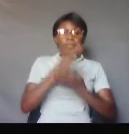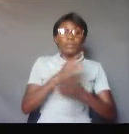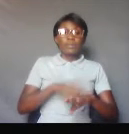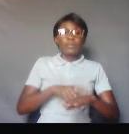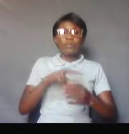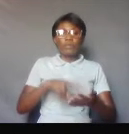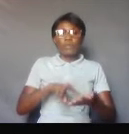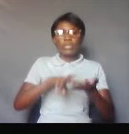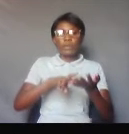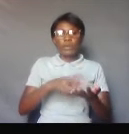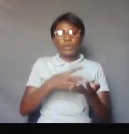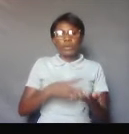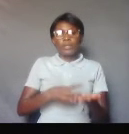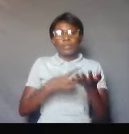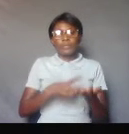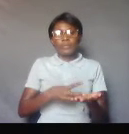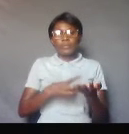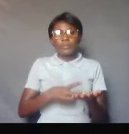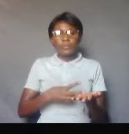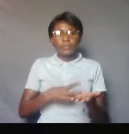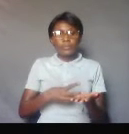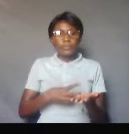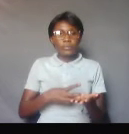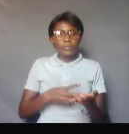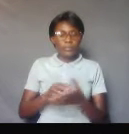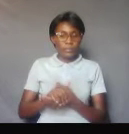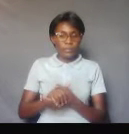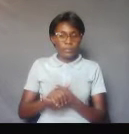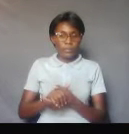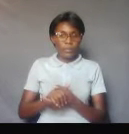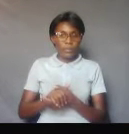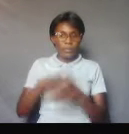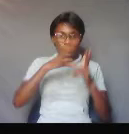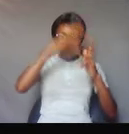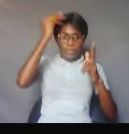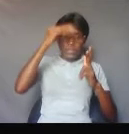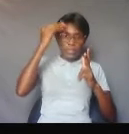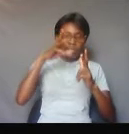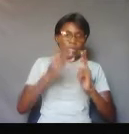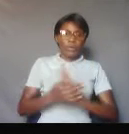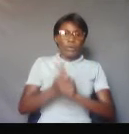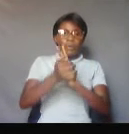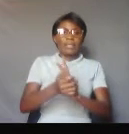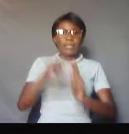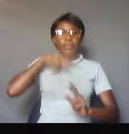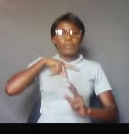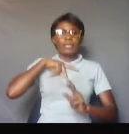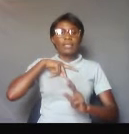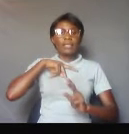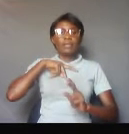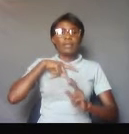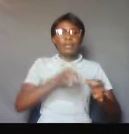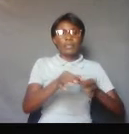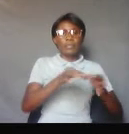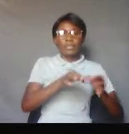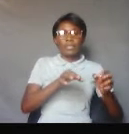by church leaders. And what the Ujamaa Center tries to do is to say, let's use the Bible, this